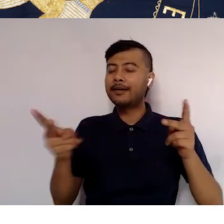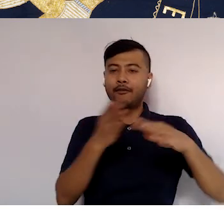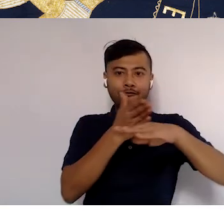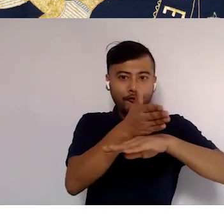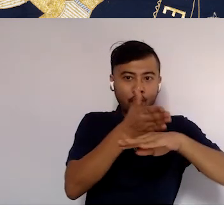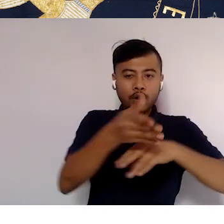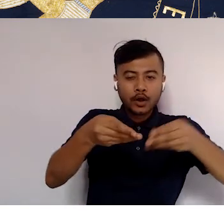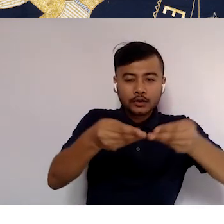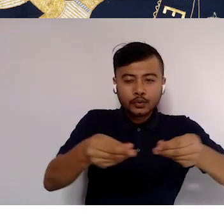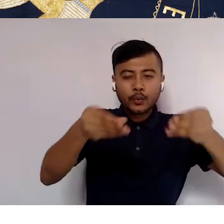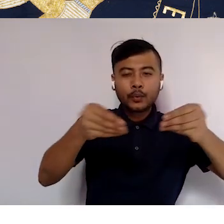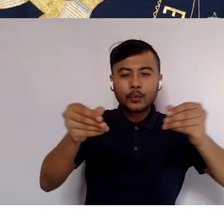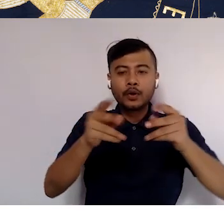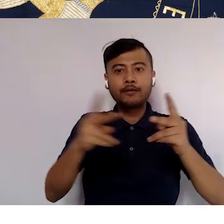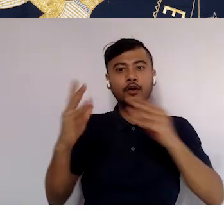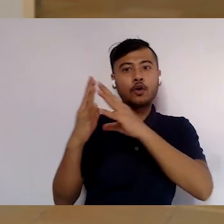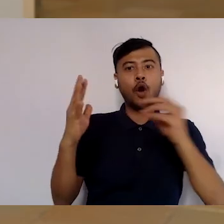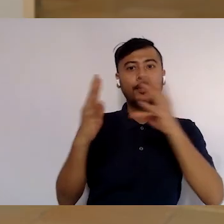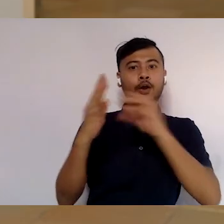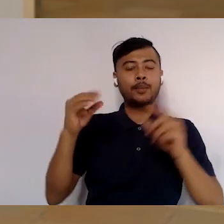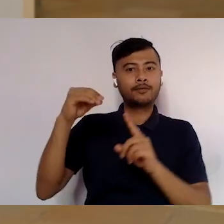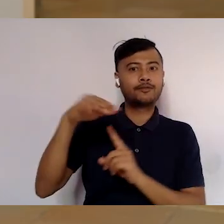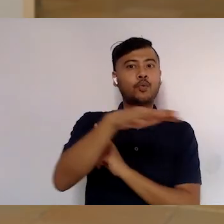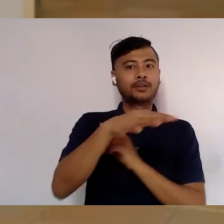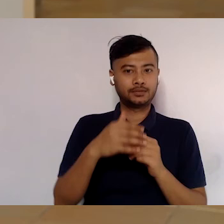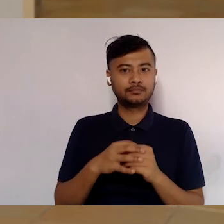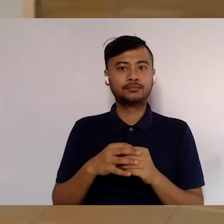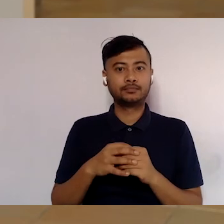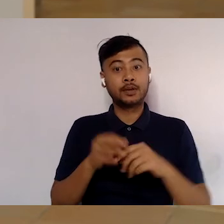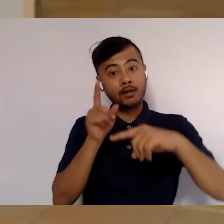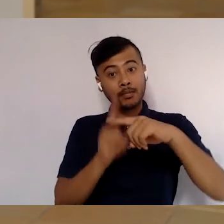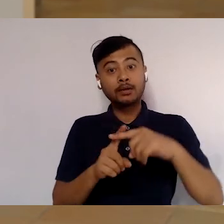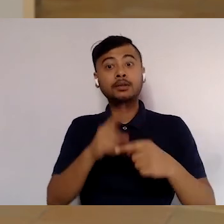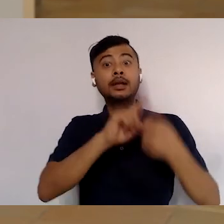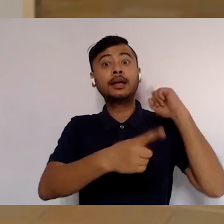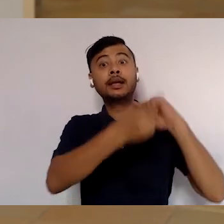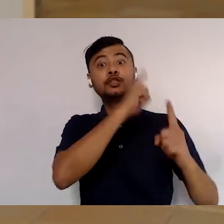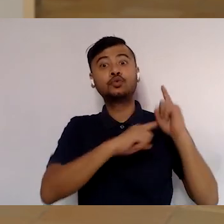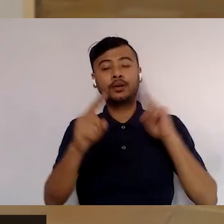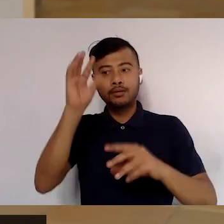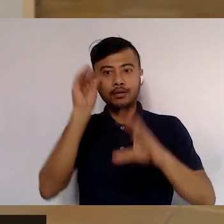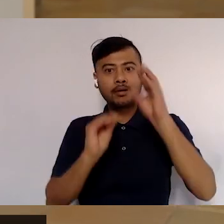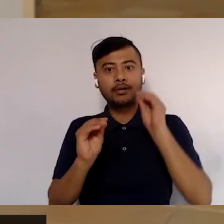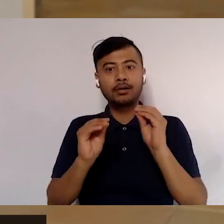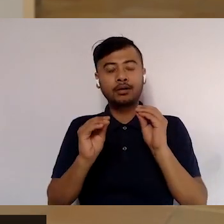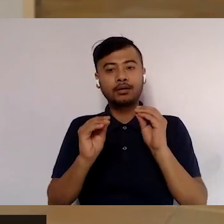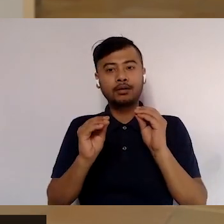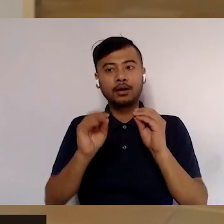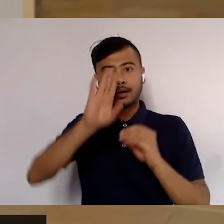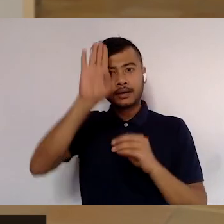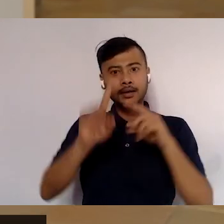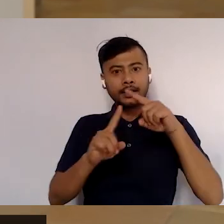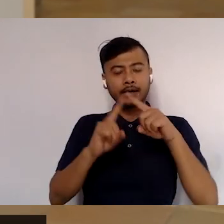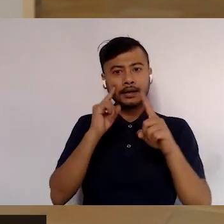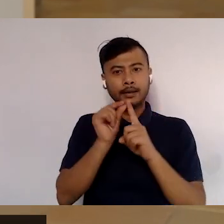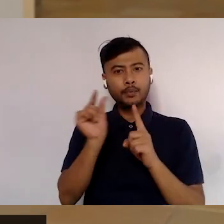textile souvenir is one such example. And if we delve more deeply into its history, it provides a way of entering into